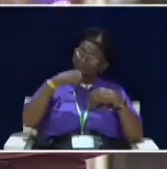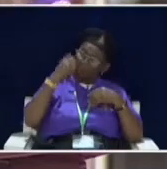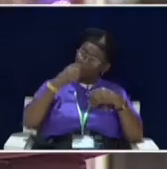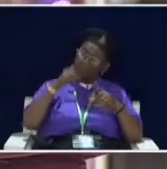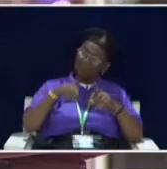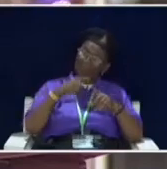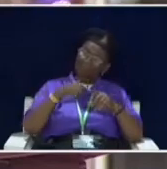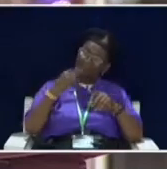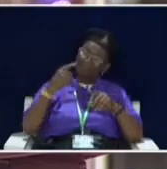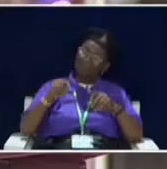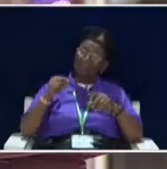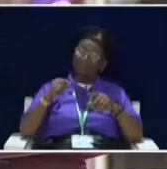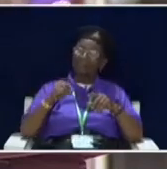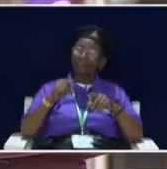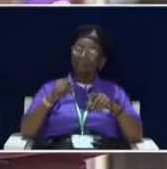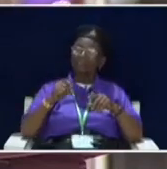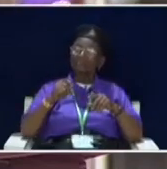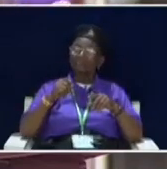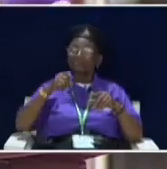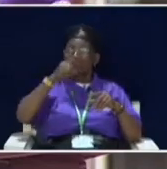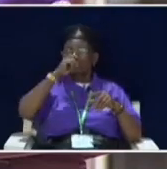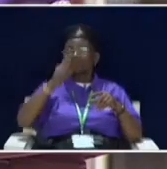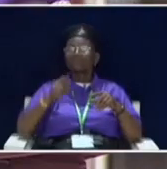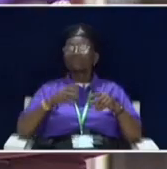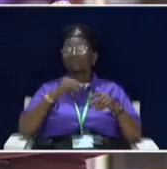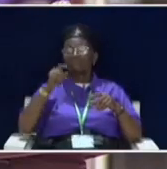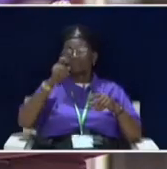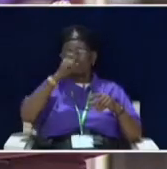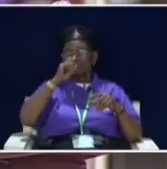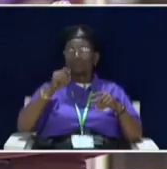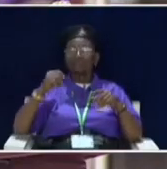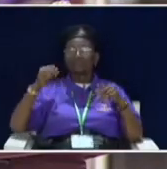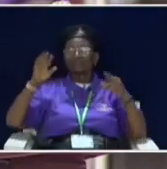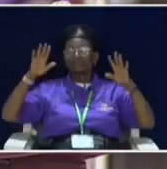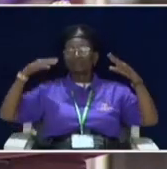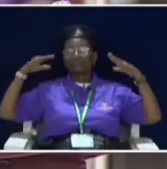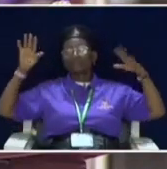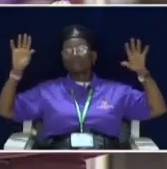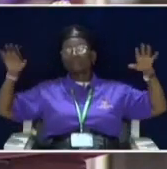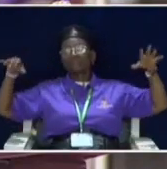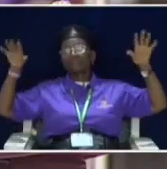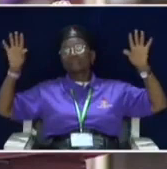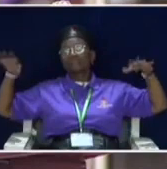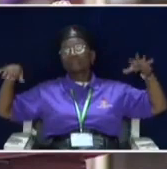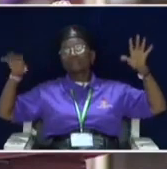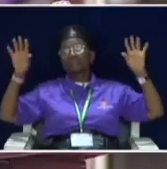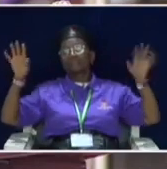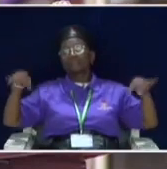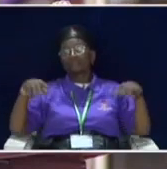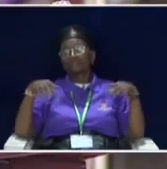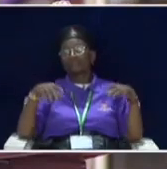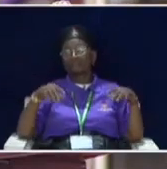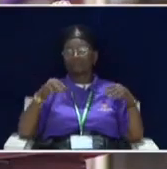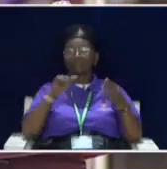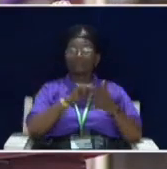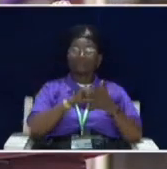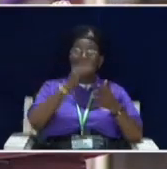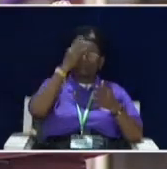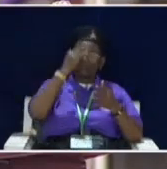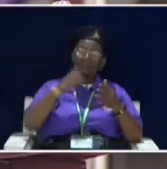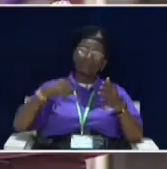the ego's wings. Once so fun wa nipa ti idi ati ti iye idi. That's why we need to